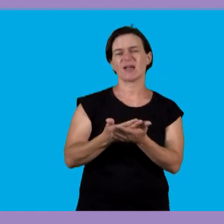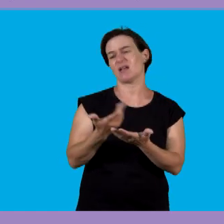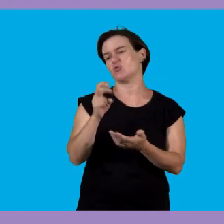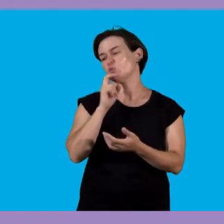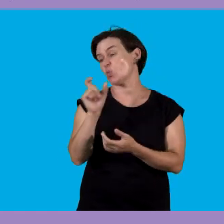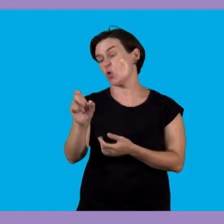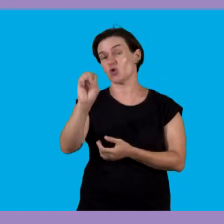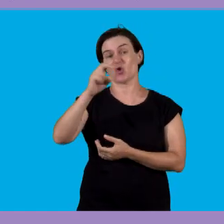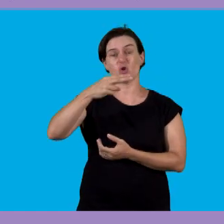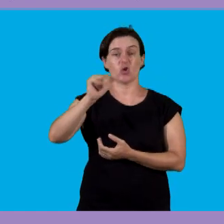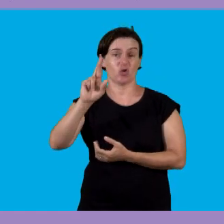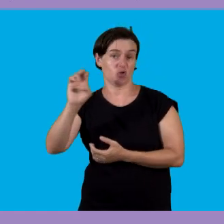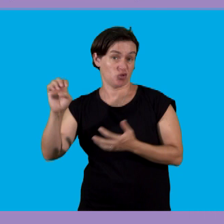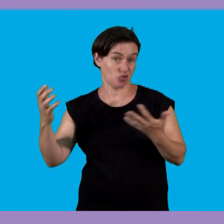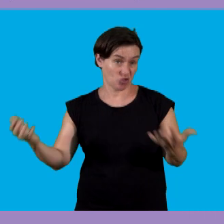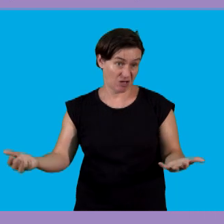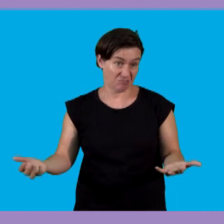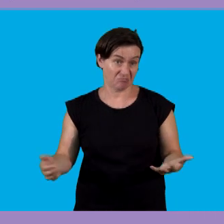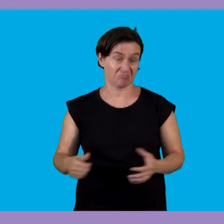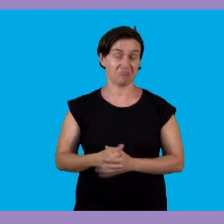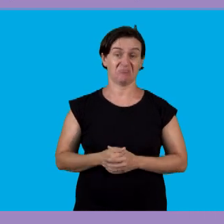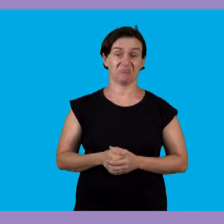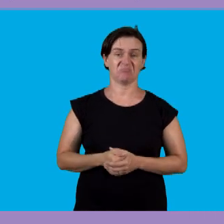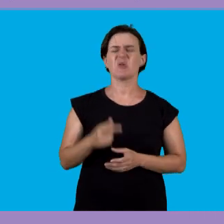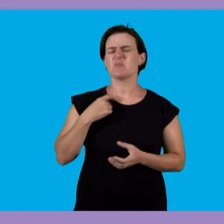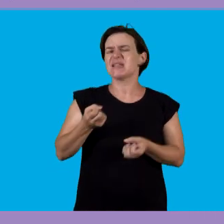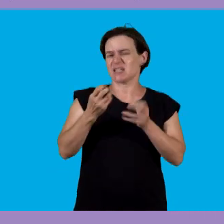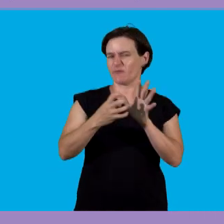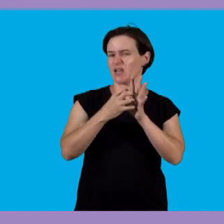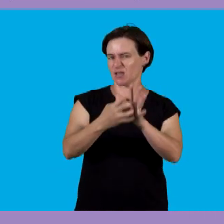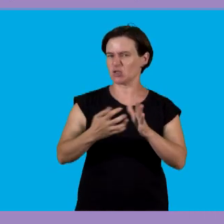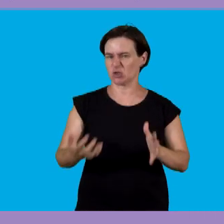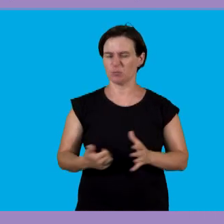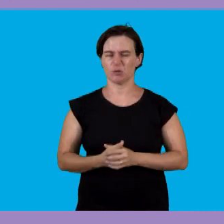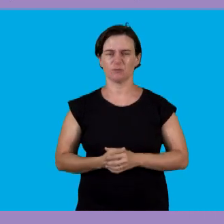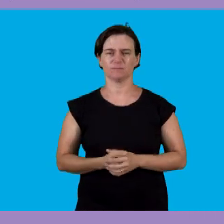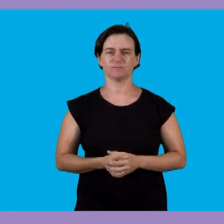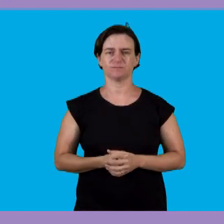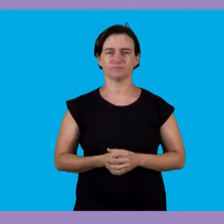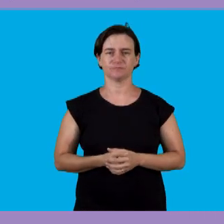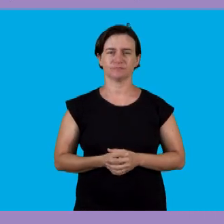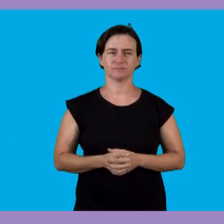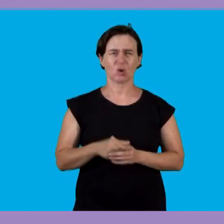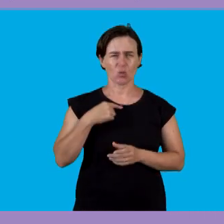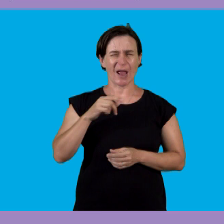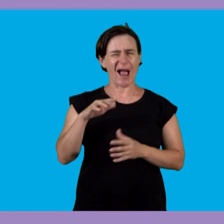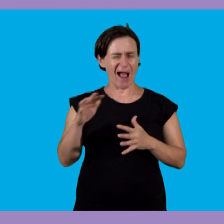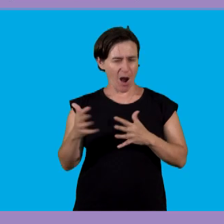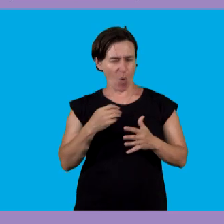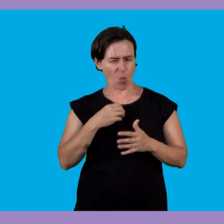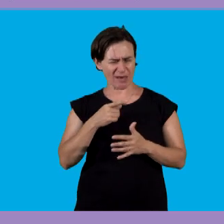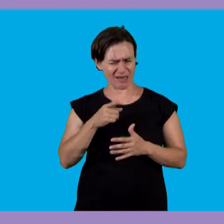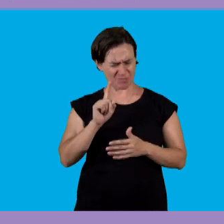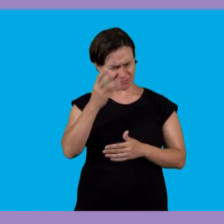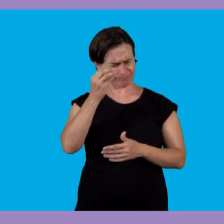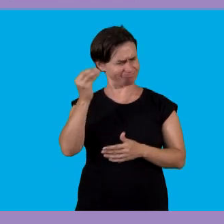share. So let's look at examples. So let's look at the examples, how we can keep these points